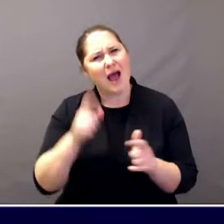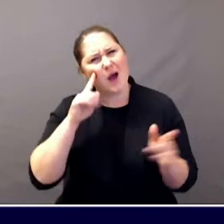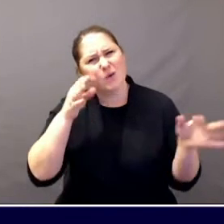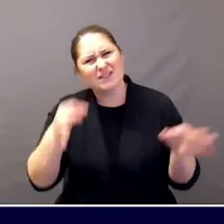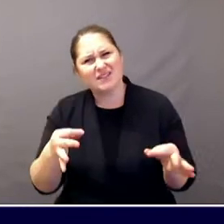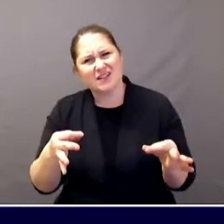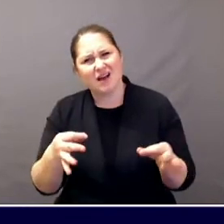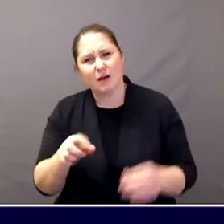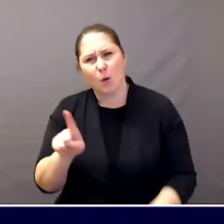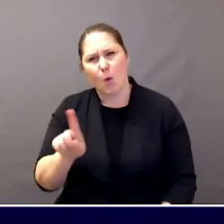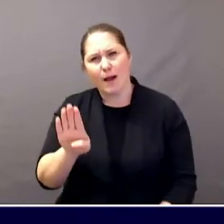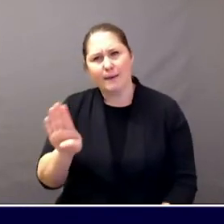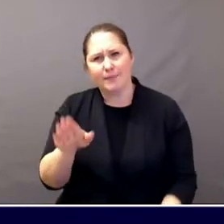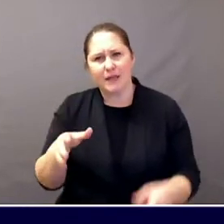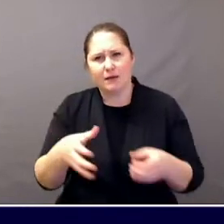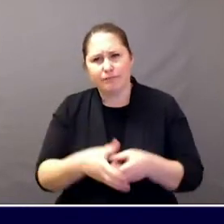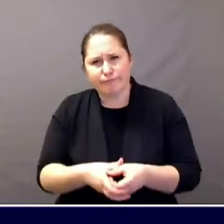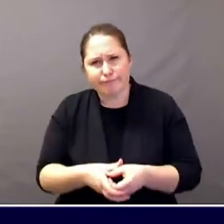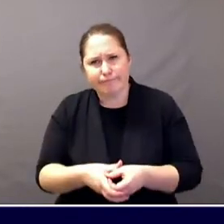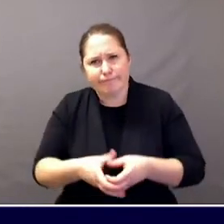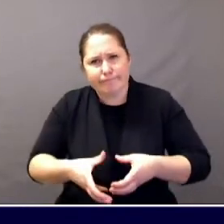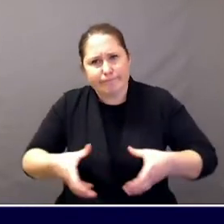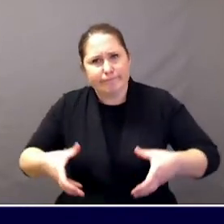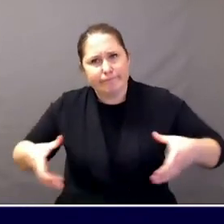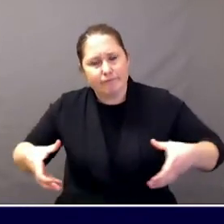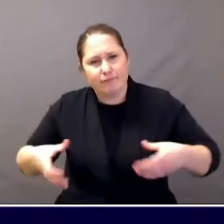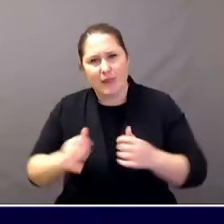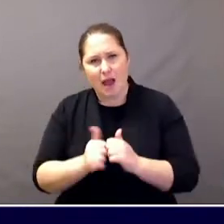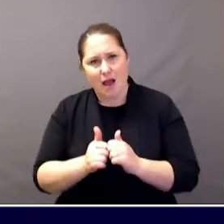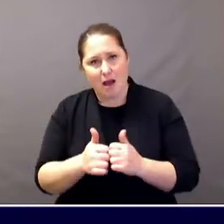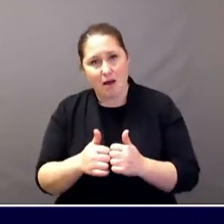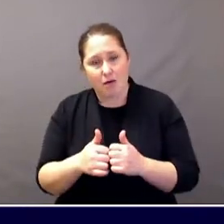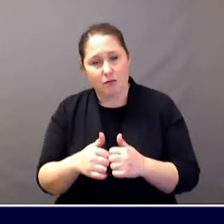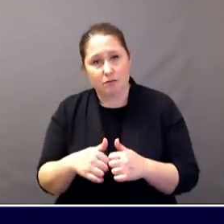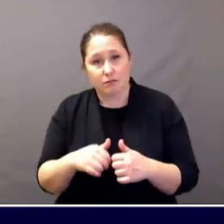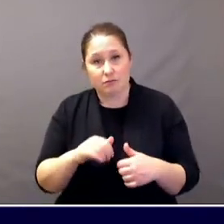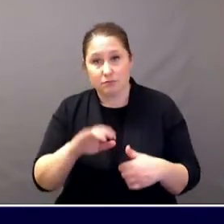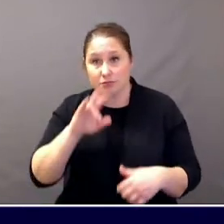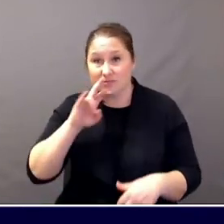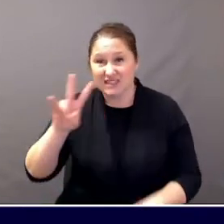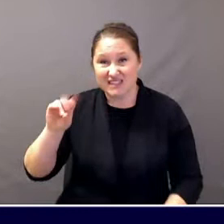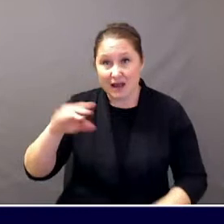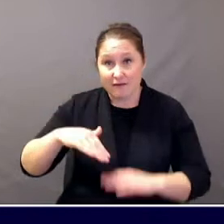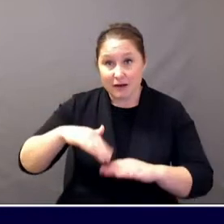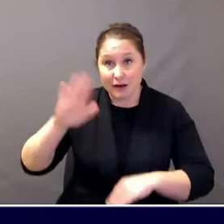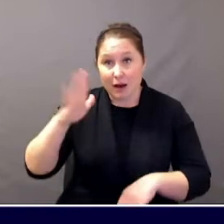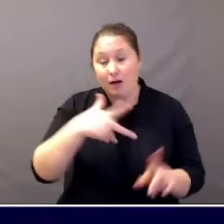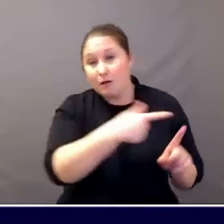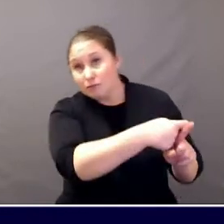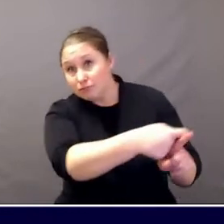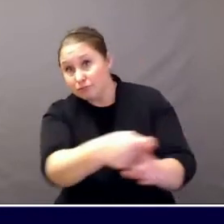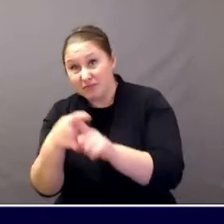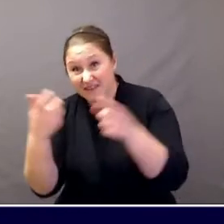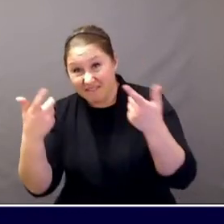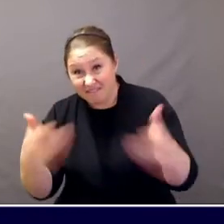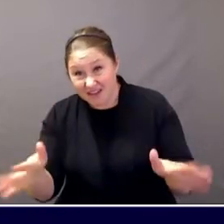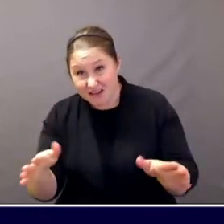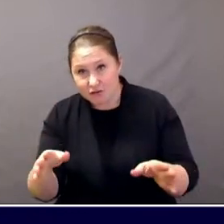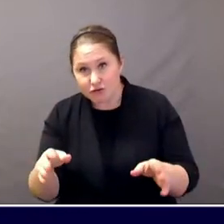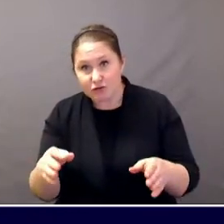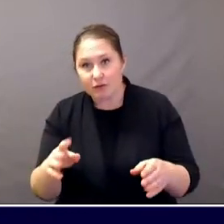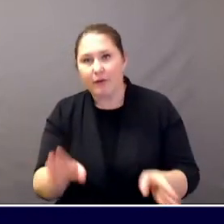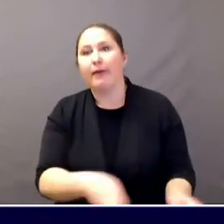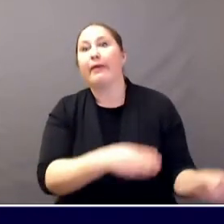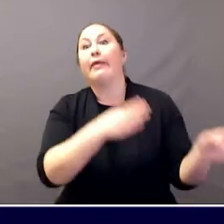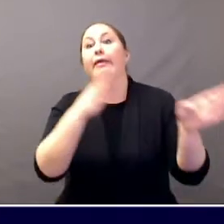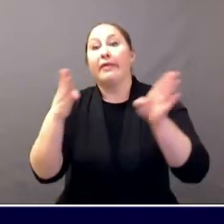are 70 and older going to be the first in line and then you get all them done and then move on to essentials, or is it all happening at the same time? Well,